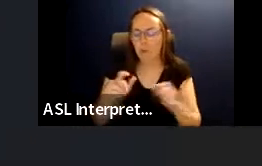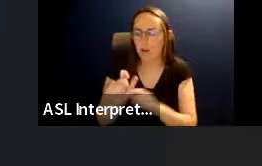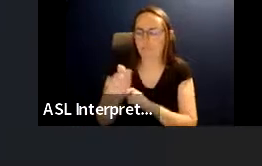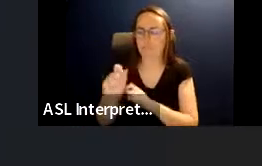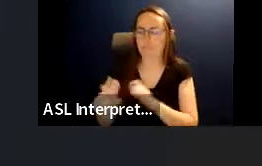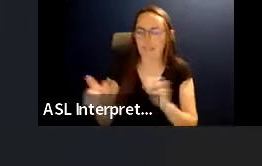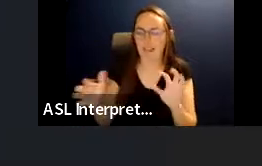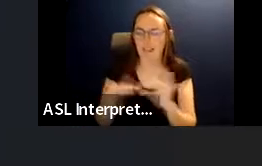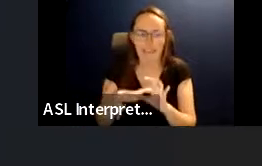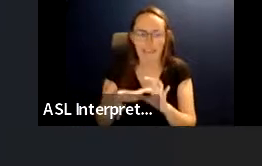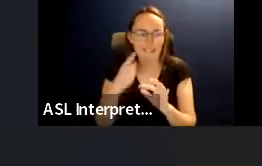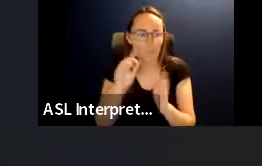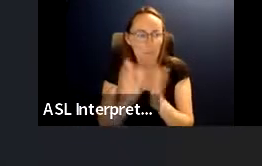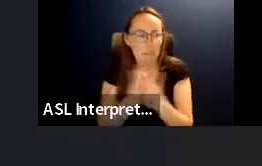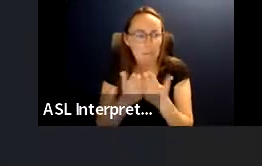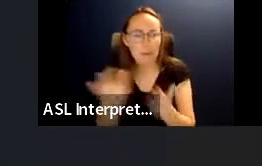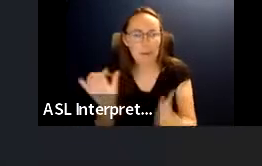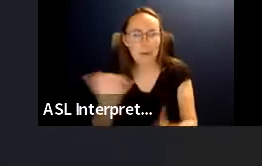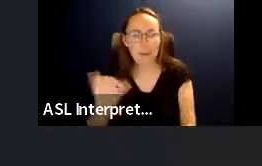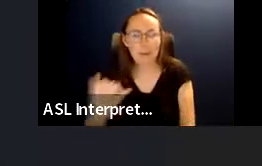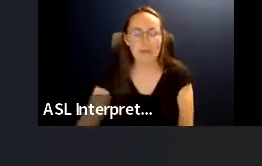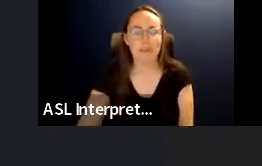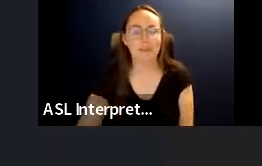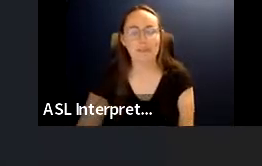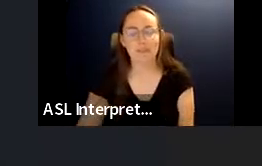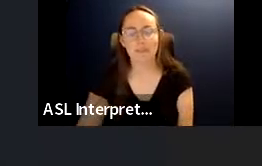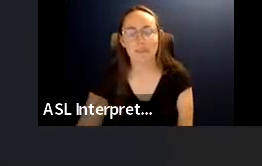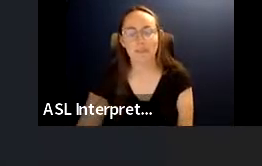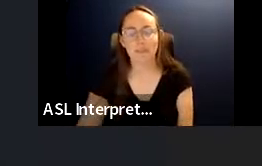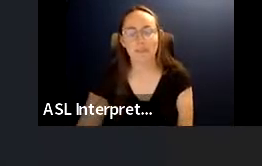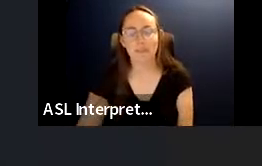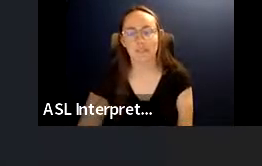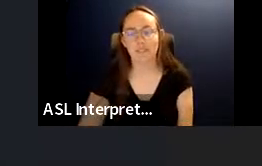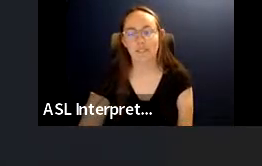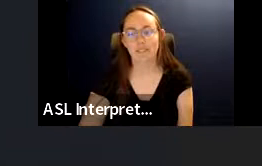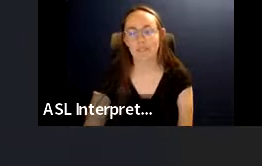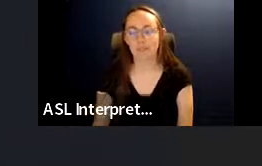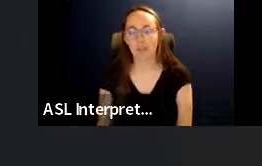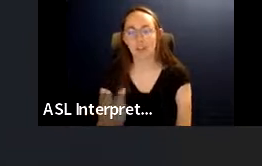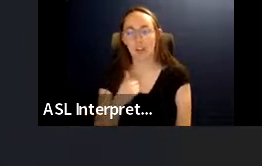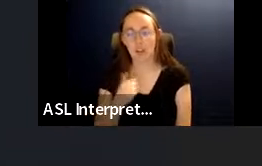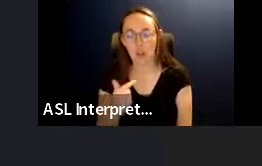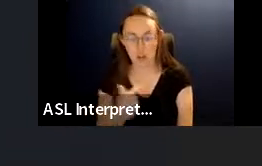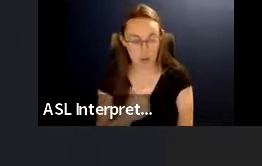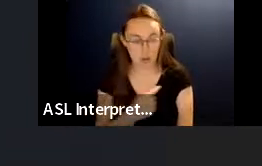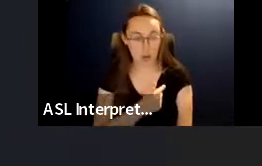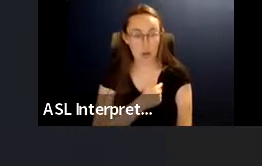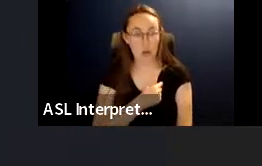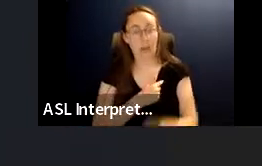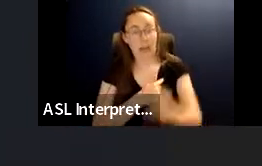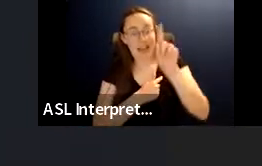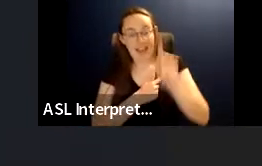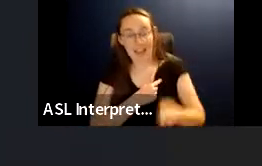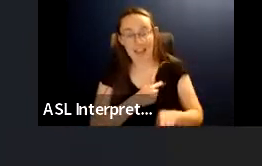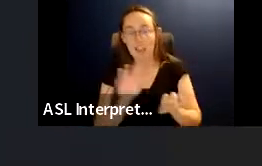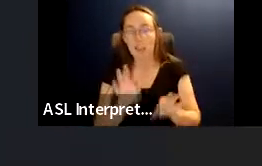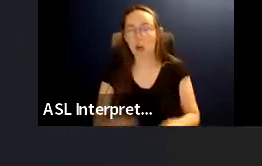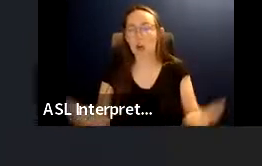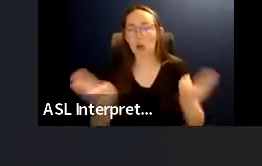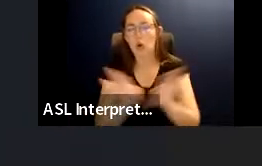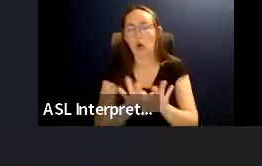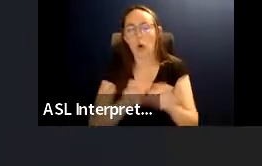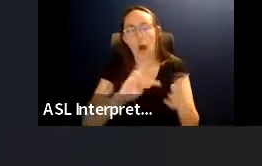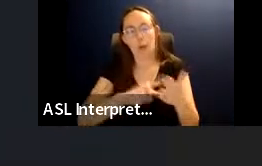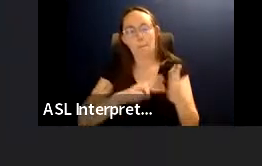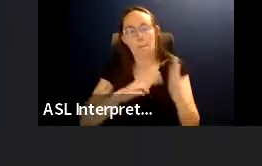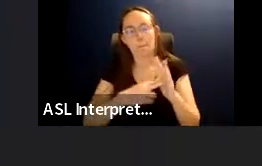well. But we utilize and we embrace these core principles of assistive